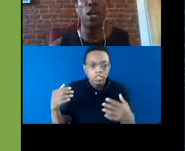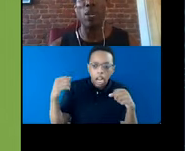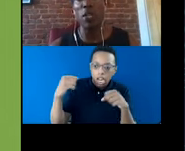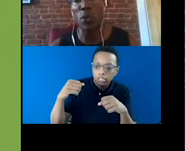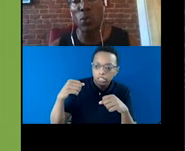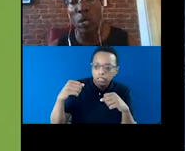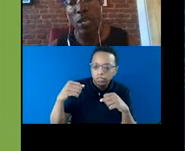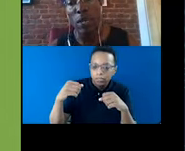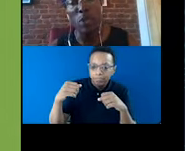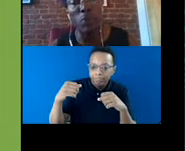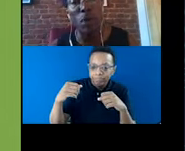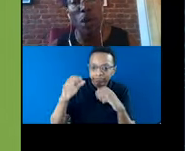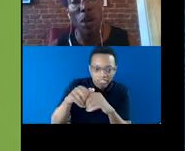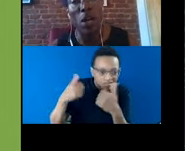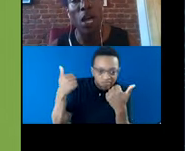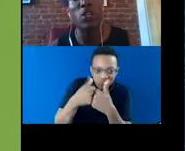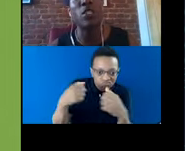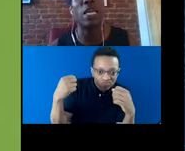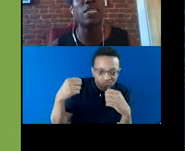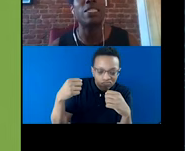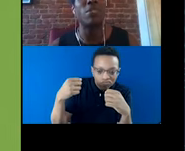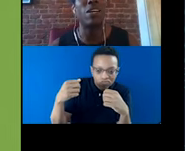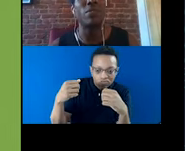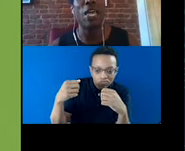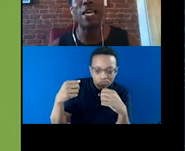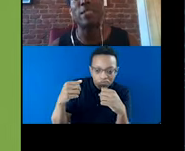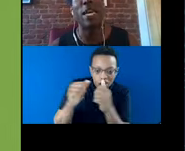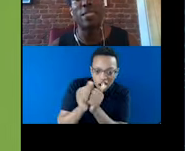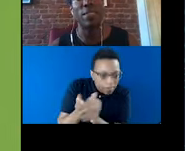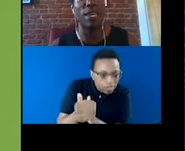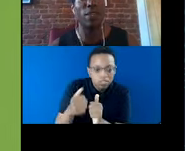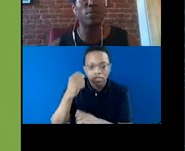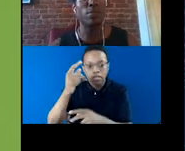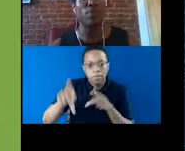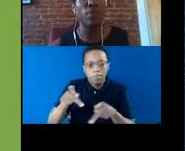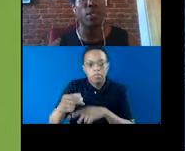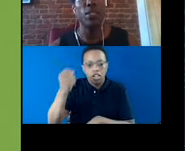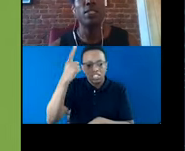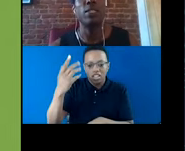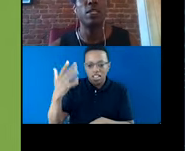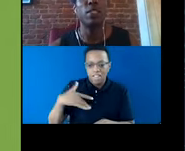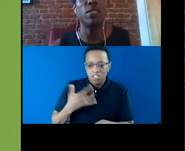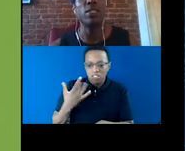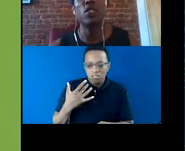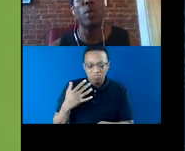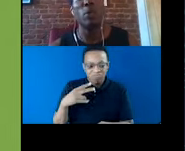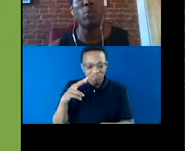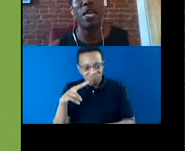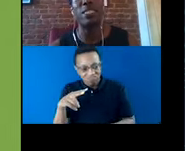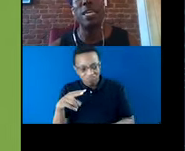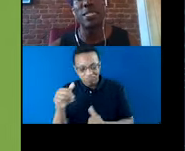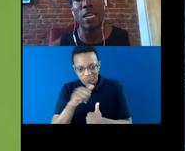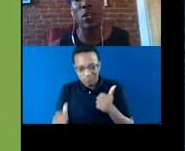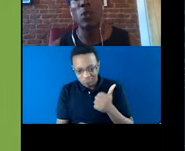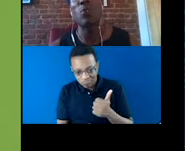of making sure that people are understand themselves as less than. To situate people